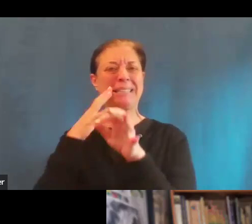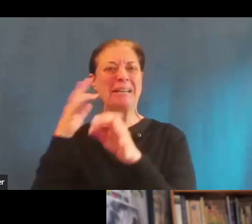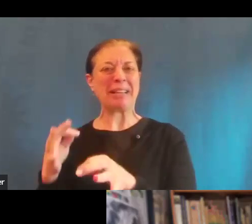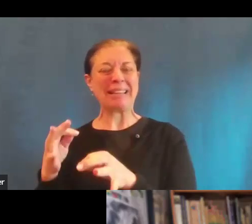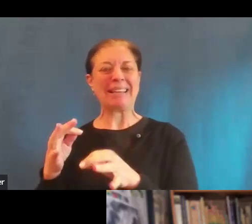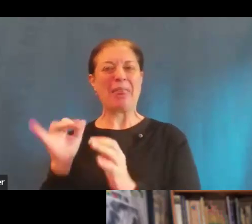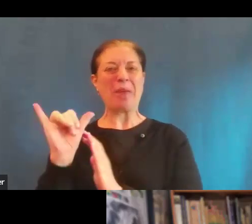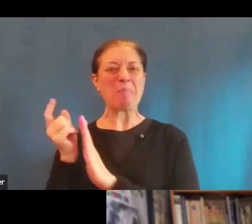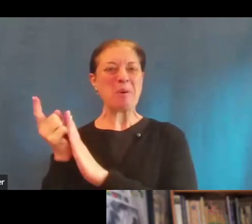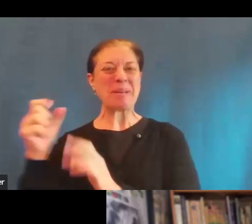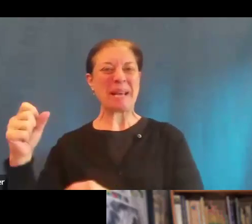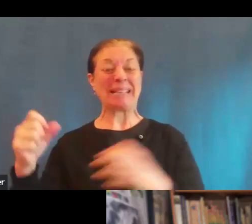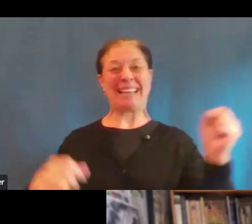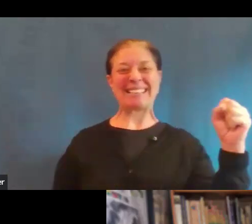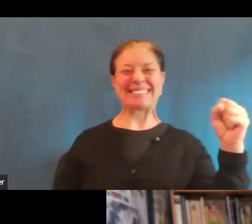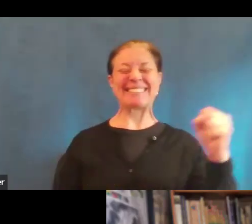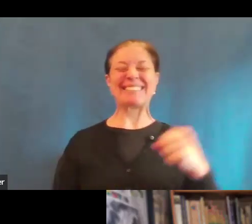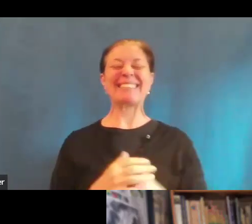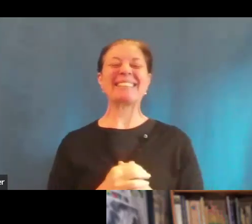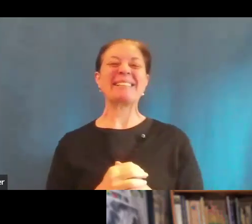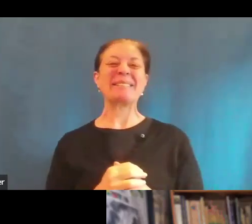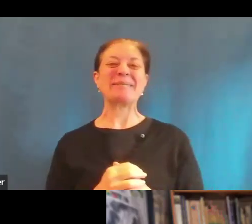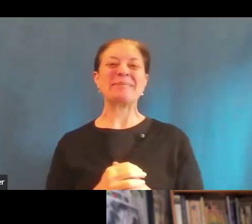that out. moment. Yeah. Yes, yeah.